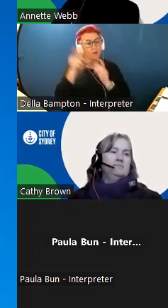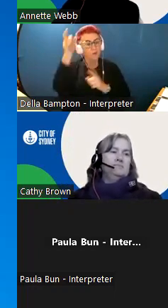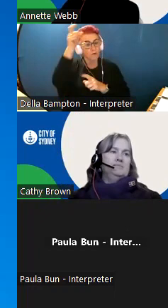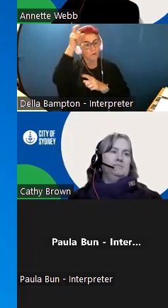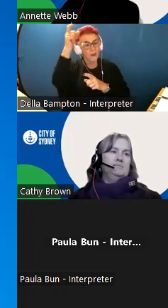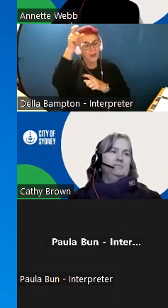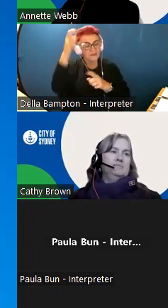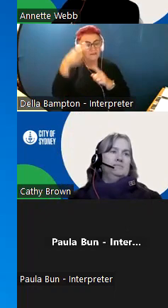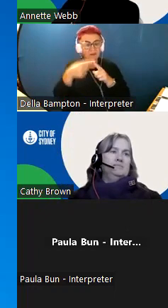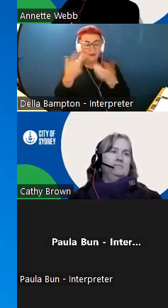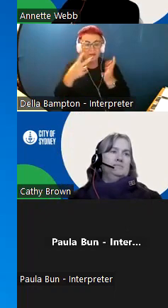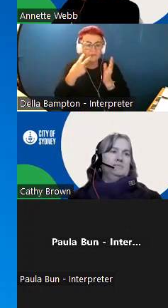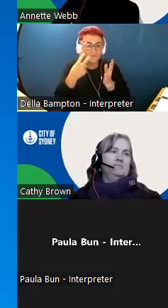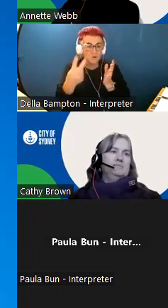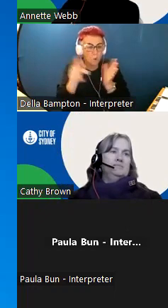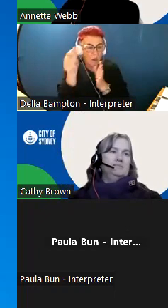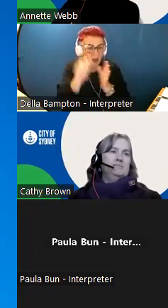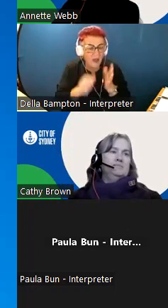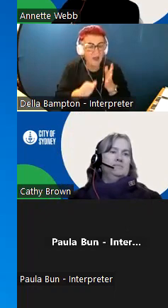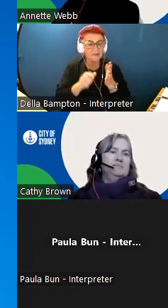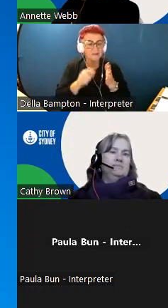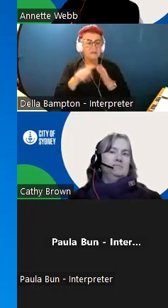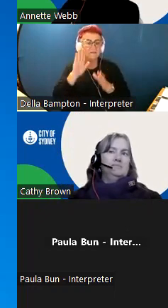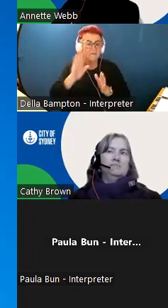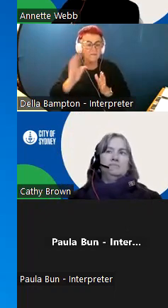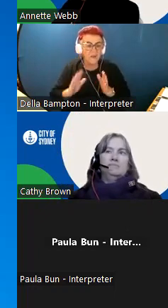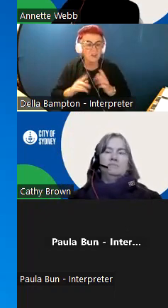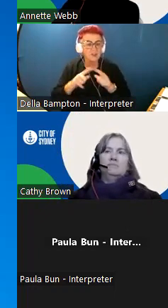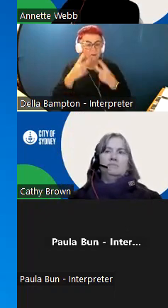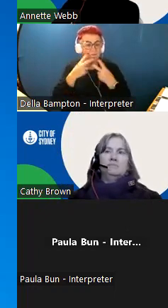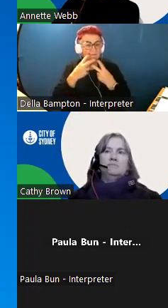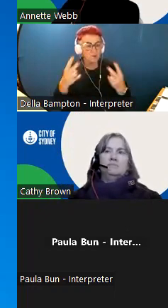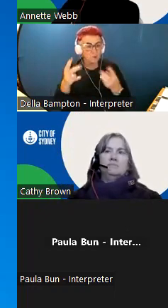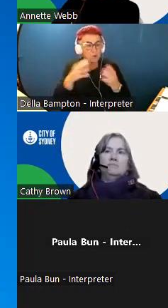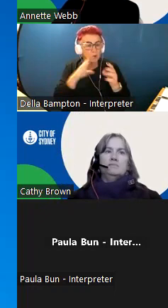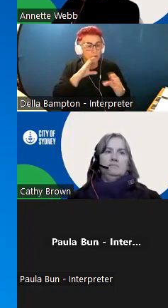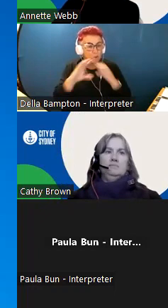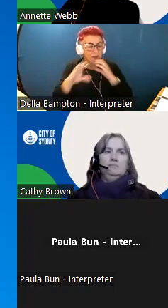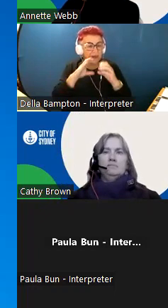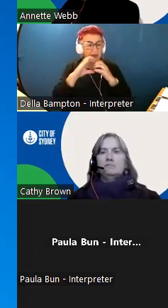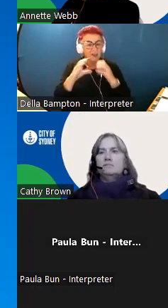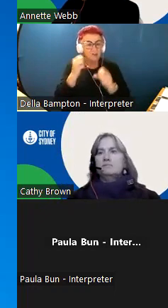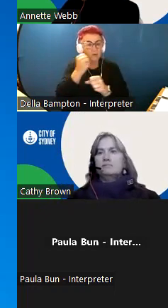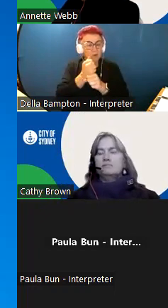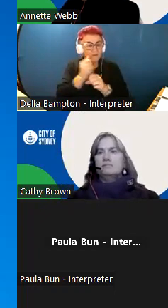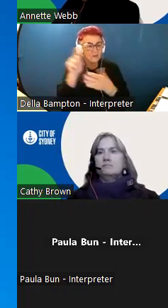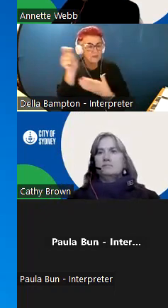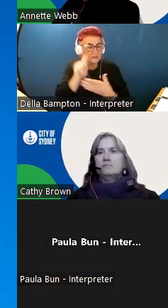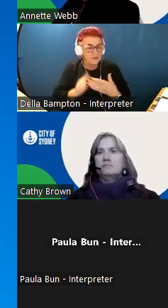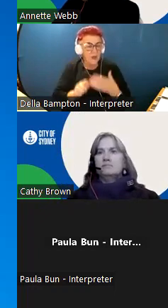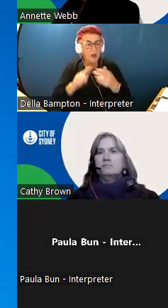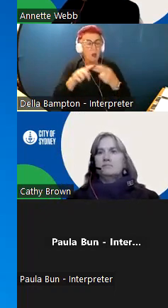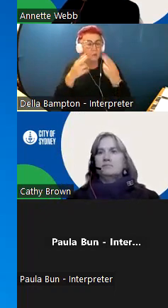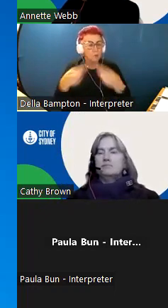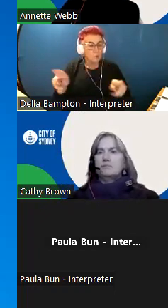include visual arts, product design, fashion design, visual communication, graphic design, performing arts, photography, music